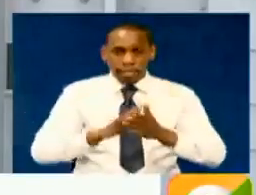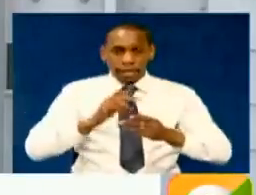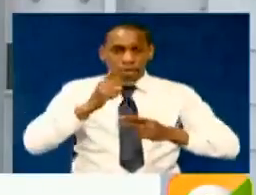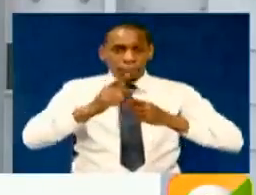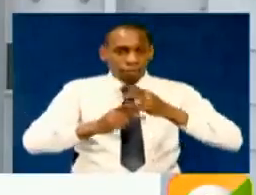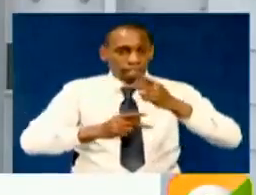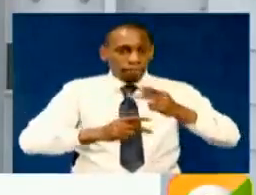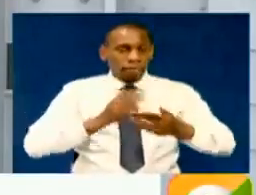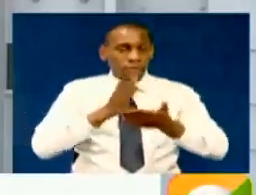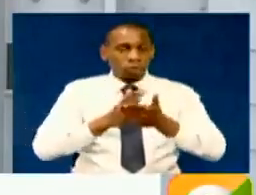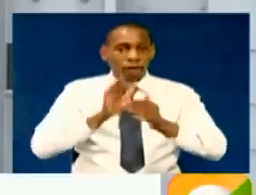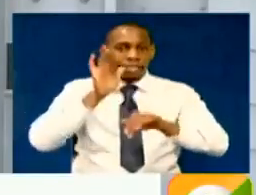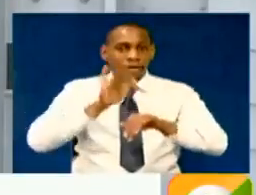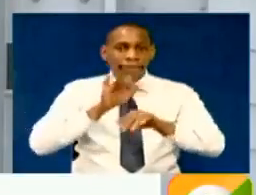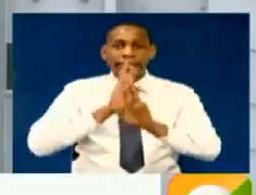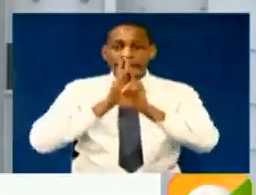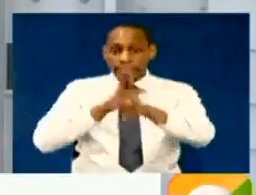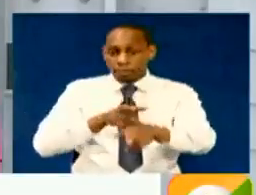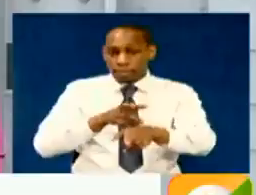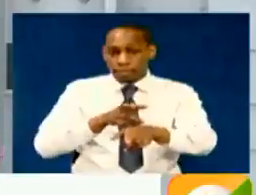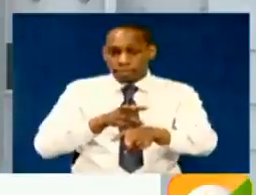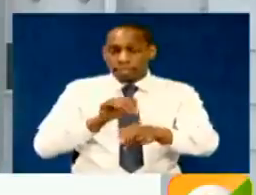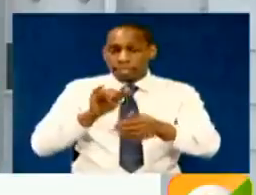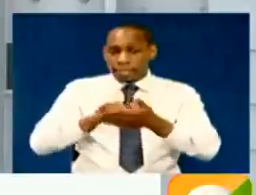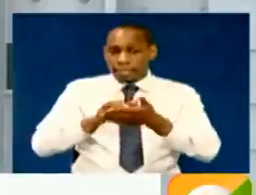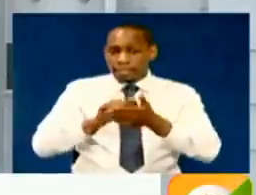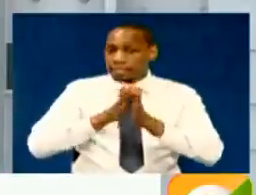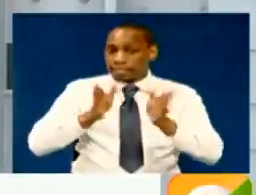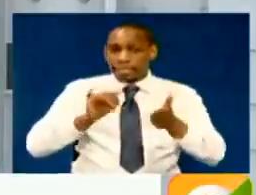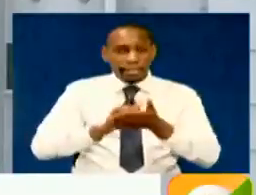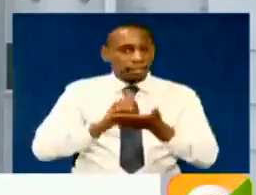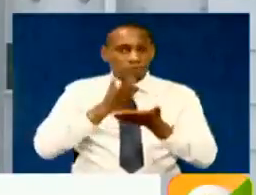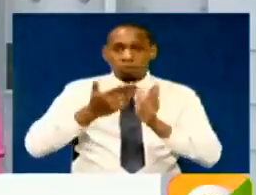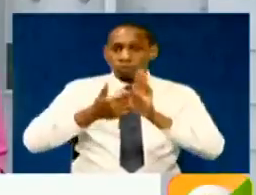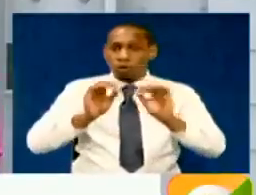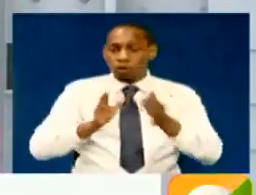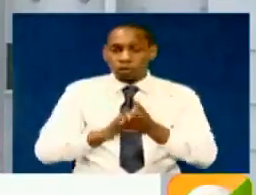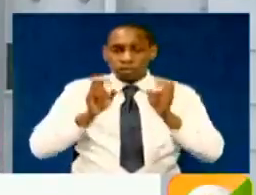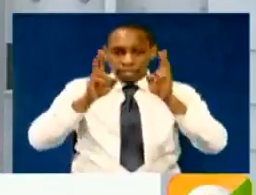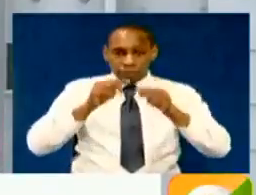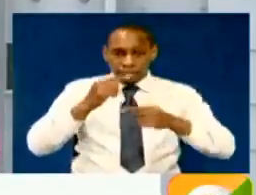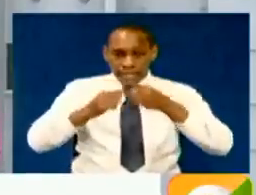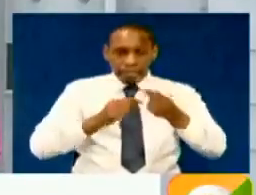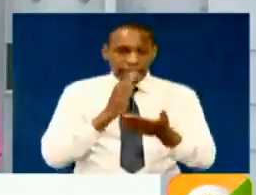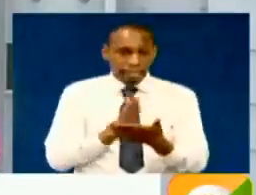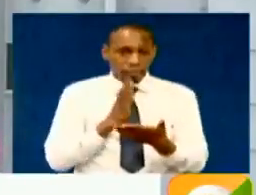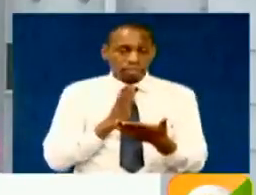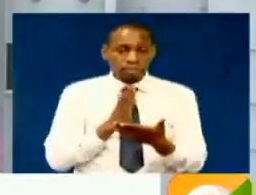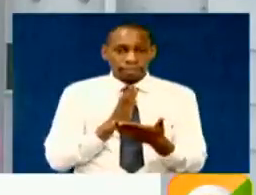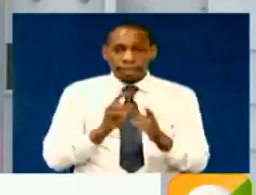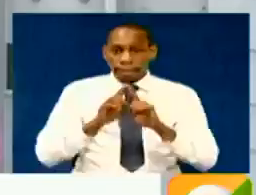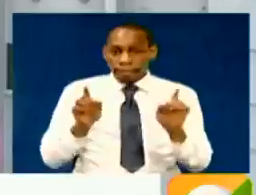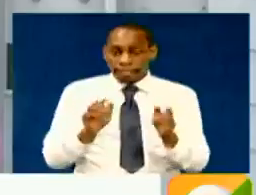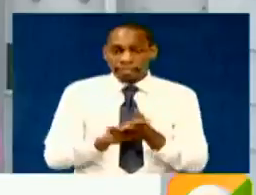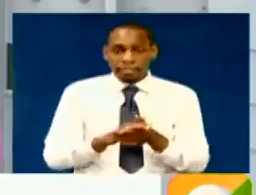can significantly affect the outcome to the extent that it is not a true reflection of matters on the ground. Yet this is not